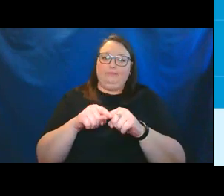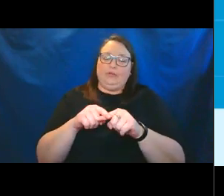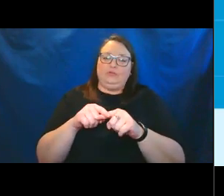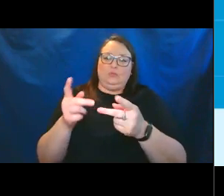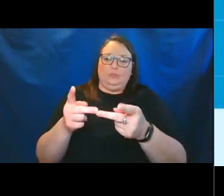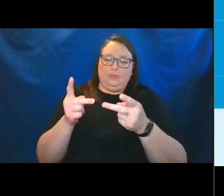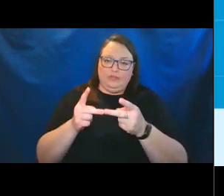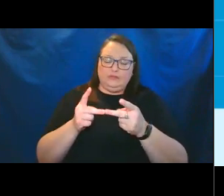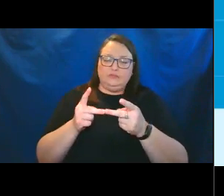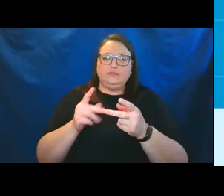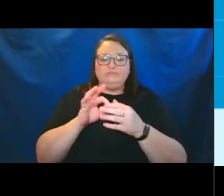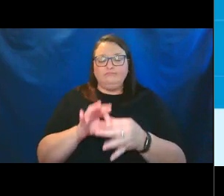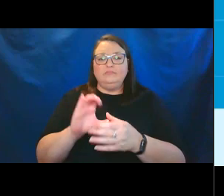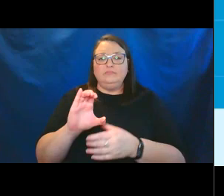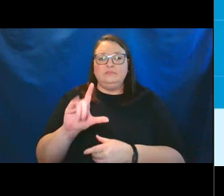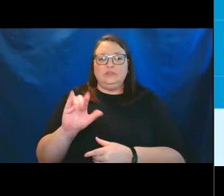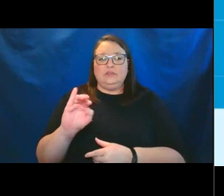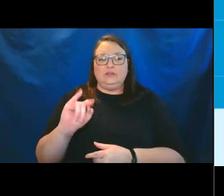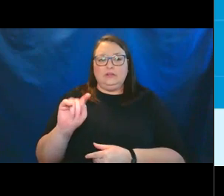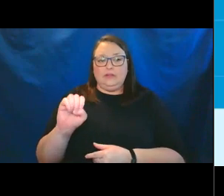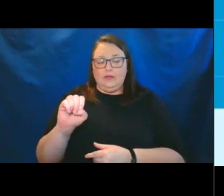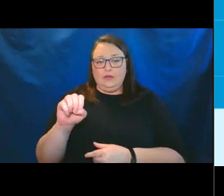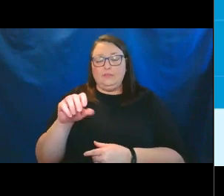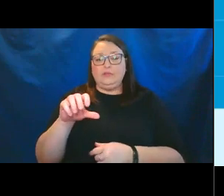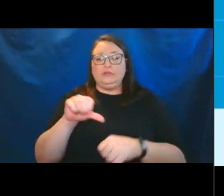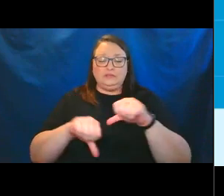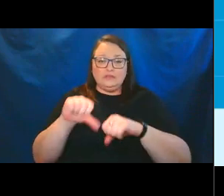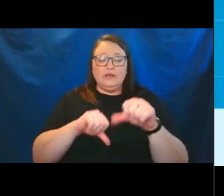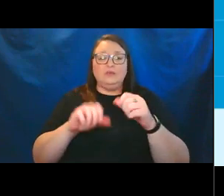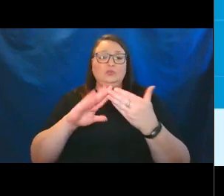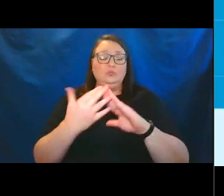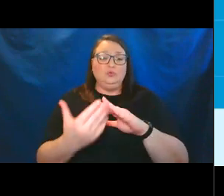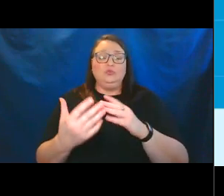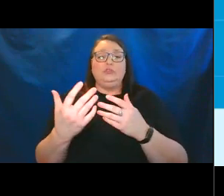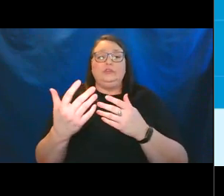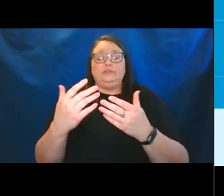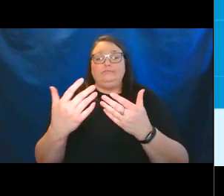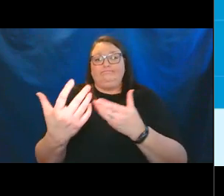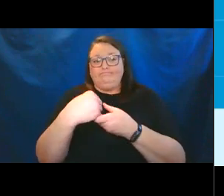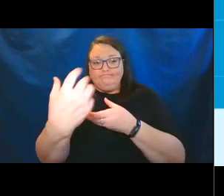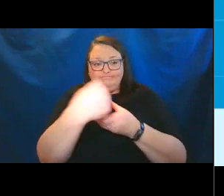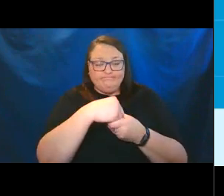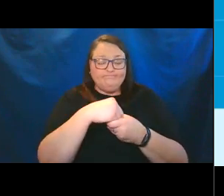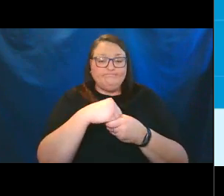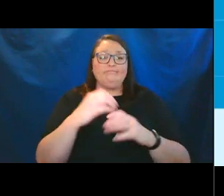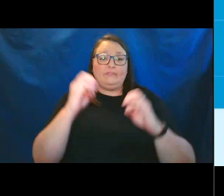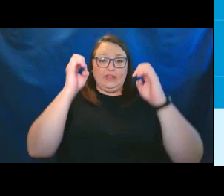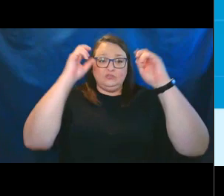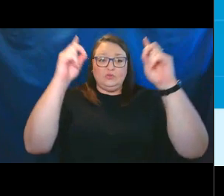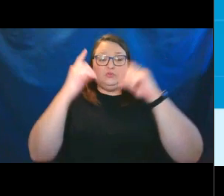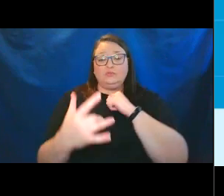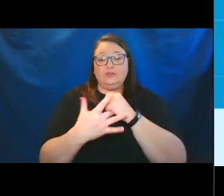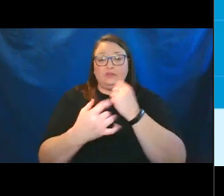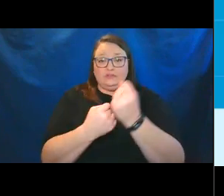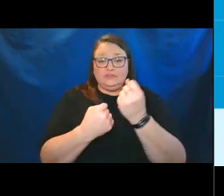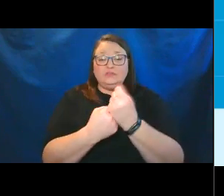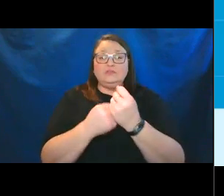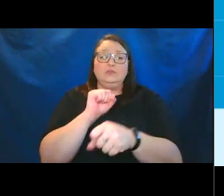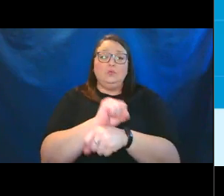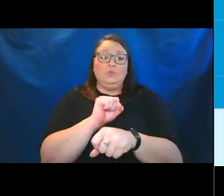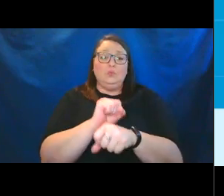climate science, in community engagement, education, technical assistance, workforce development, and the list